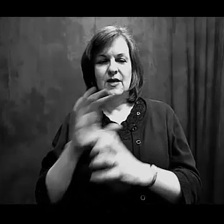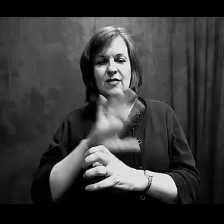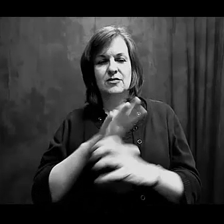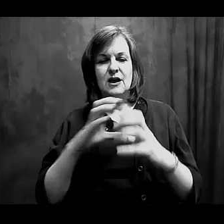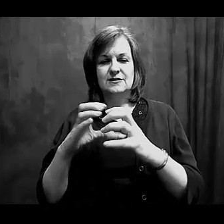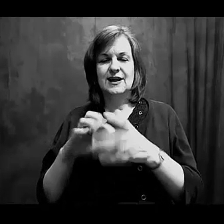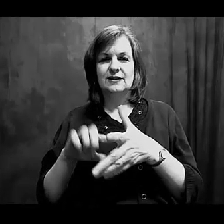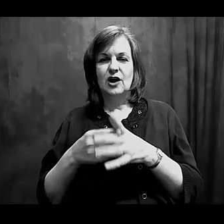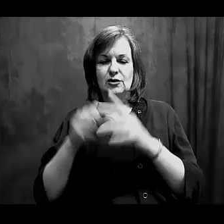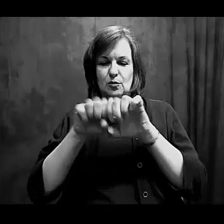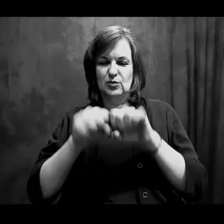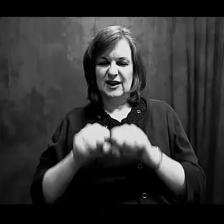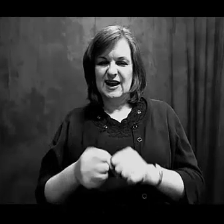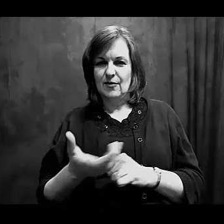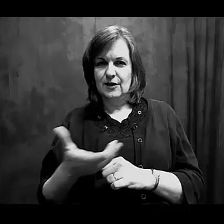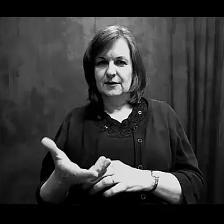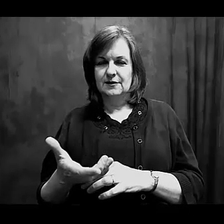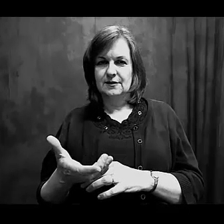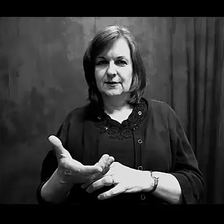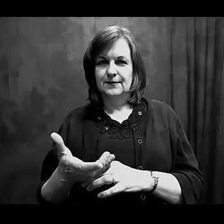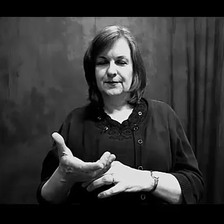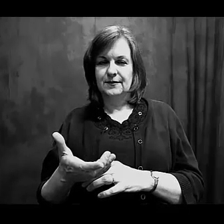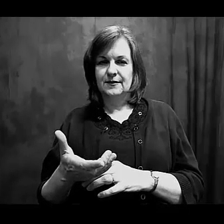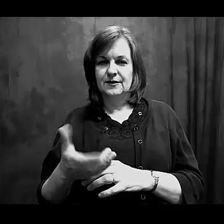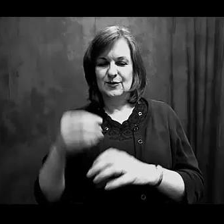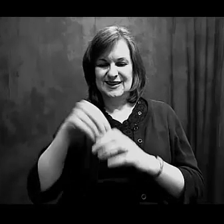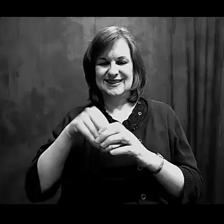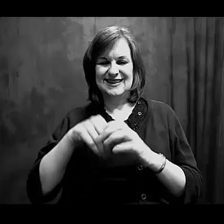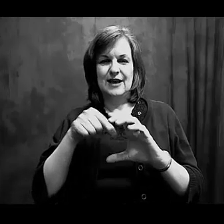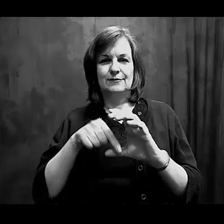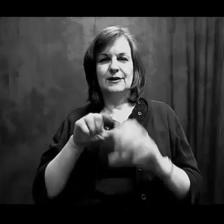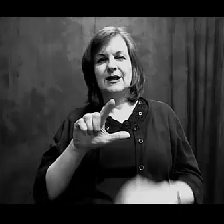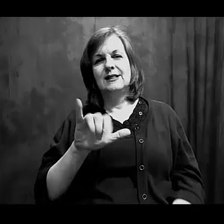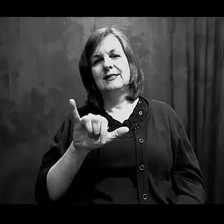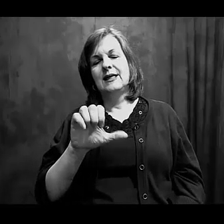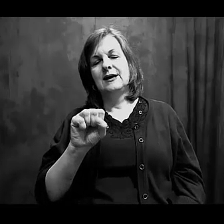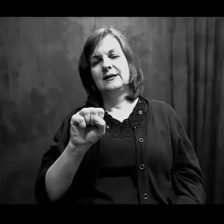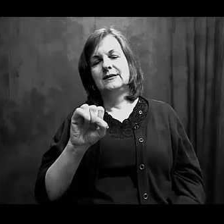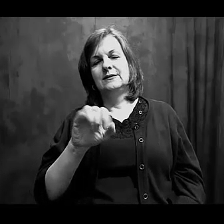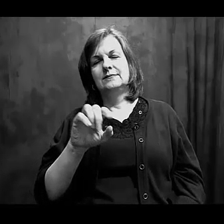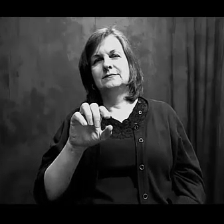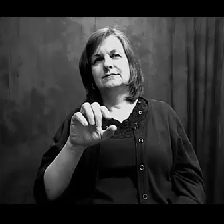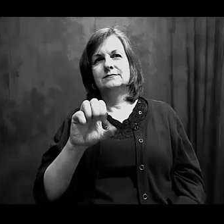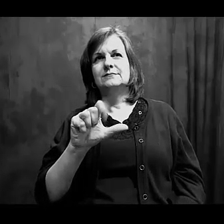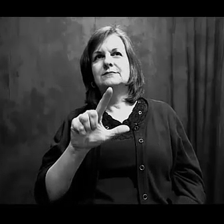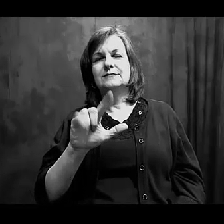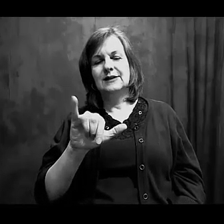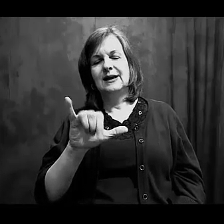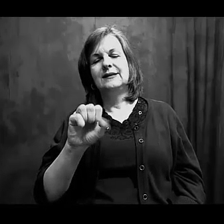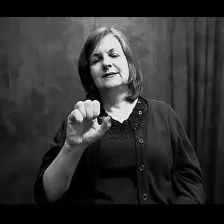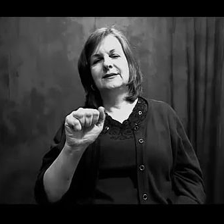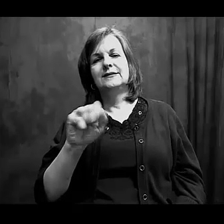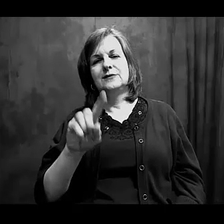In their cells to start to break things down. So those will get broken down by lysosomes.